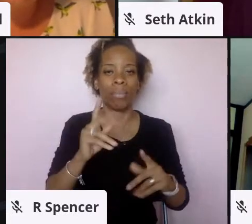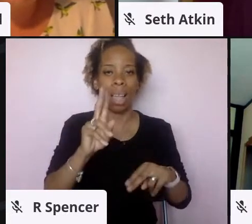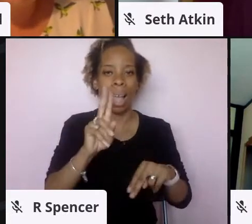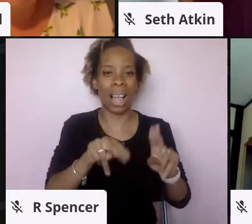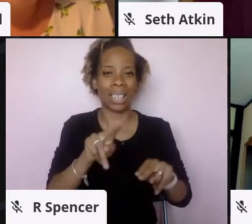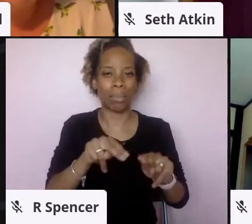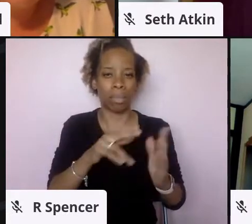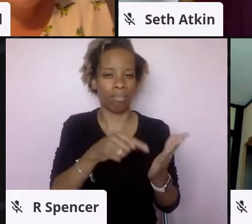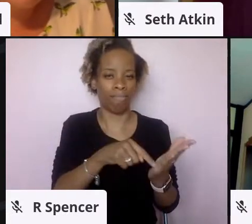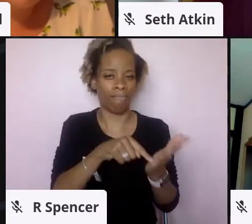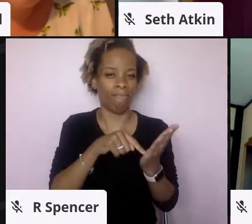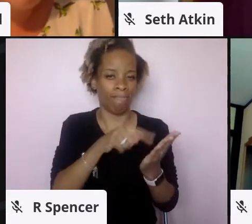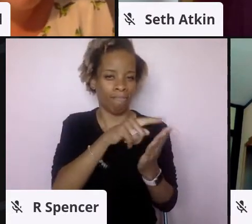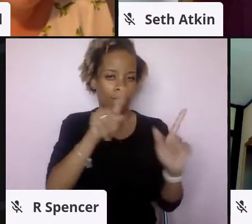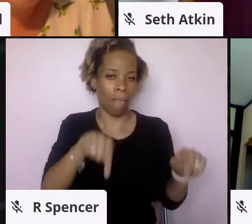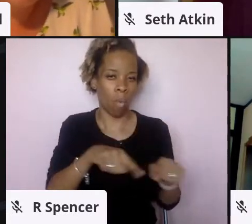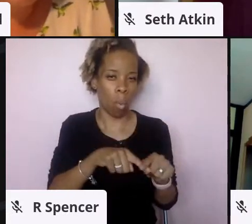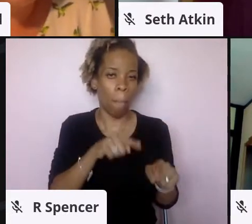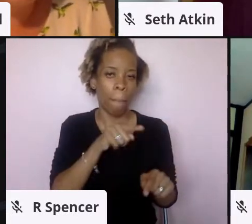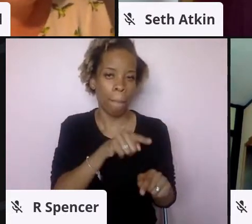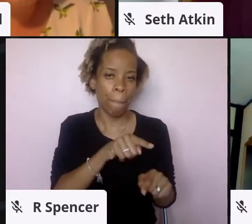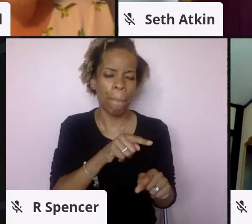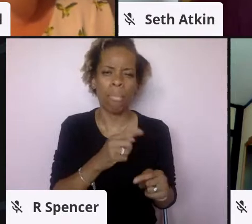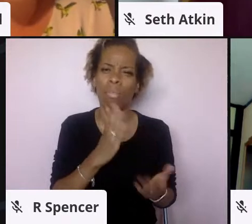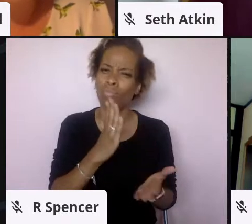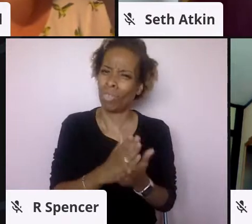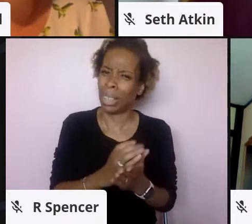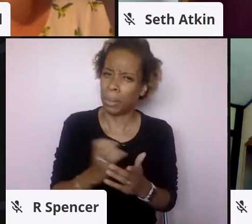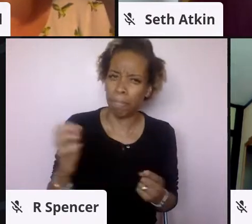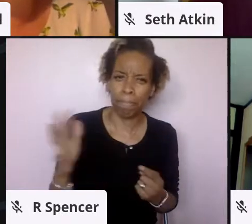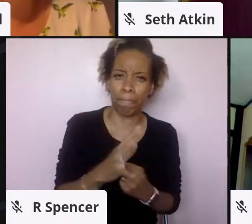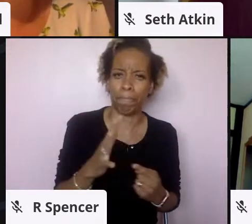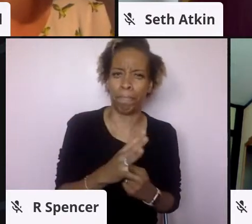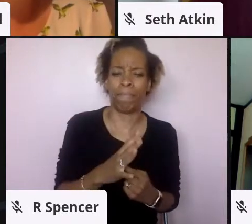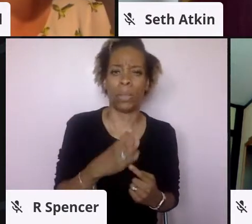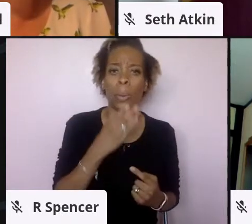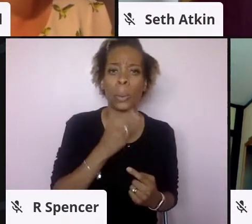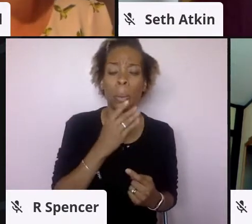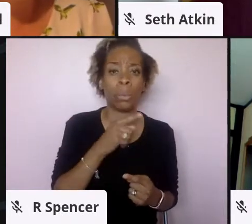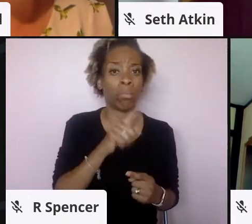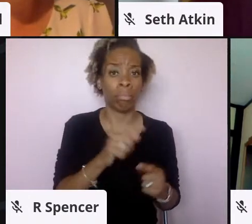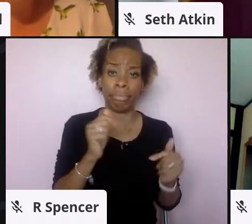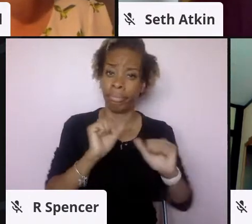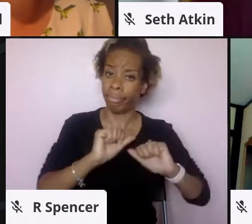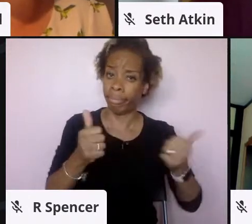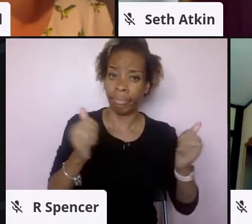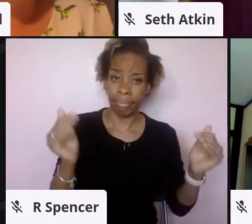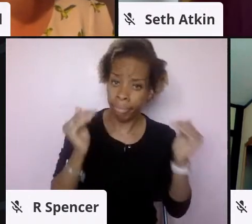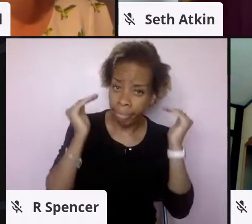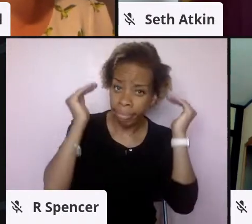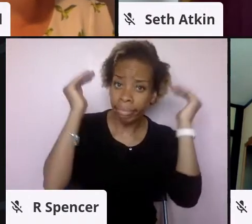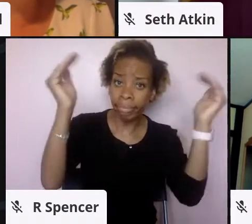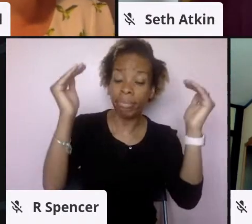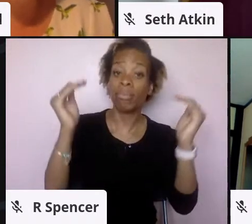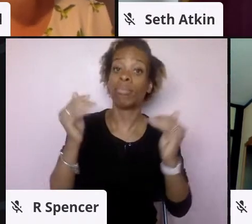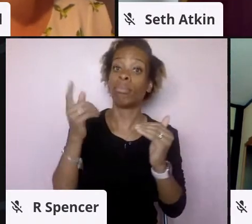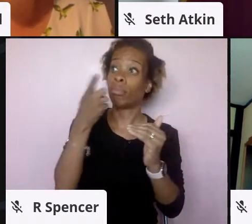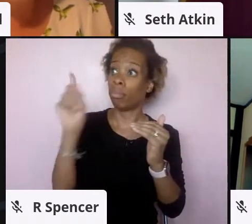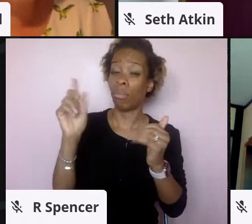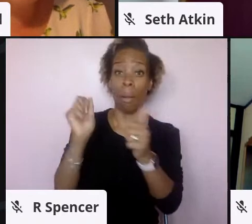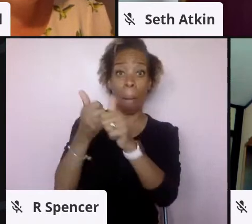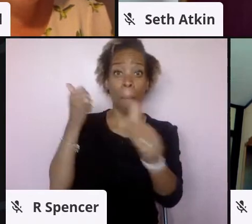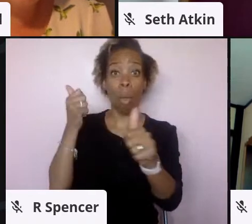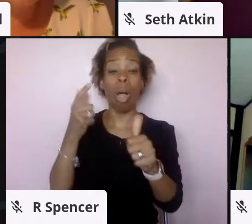important tools and very much considered best practice for ensuring that employers are demonstrating how